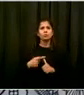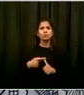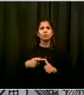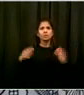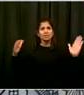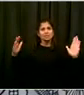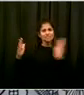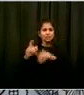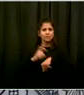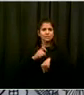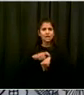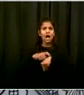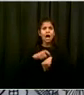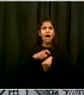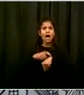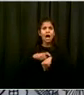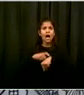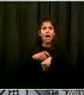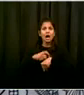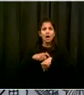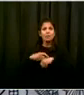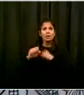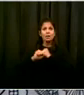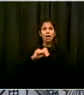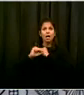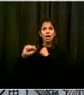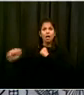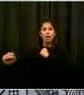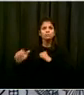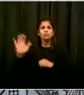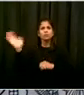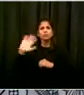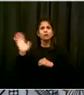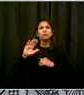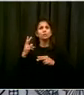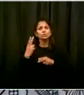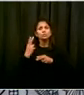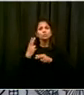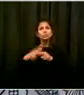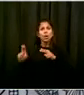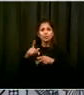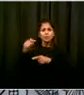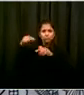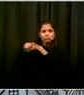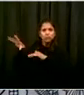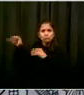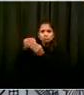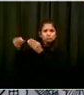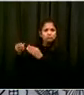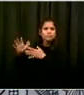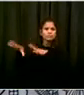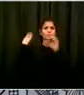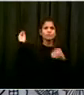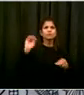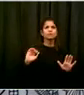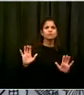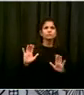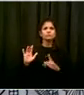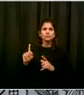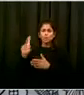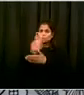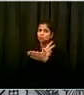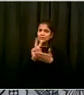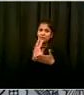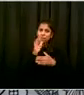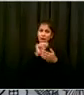that in mind. For everyone who feels that the shutdown will be harmful or difficult for their life, remember, we can